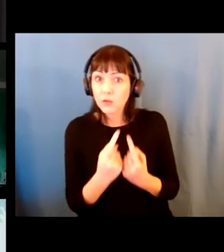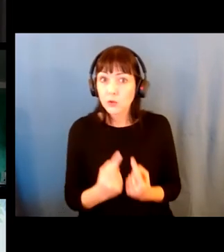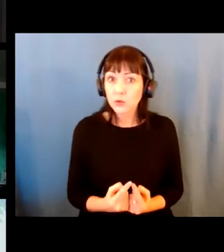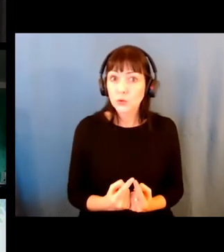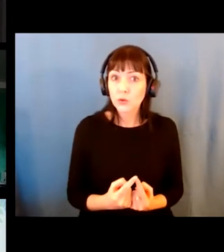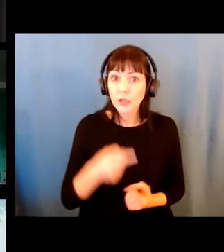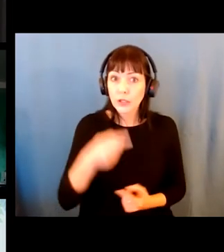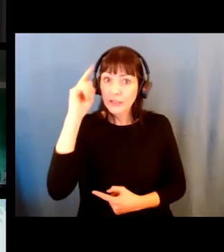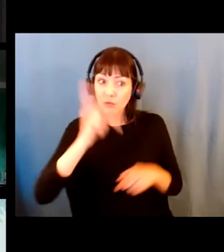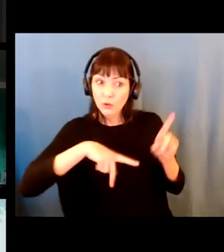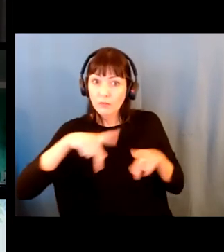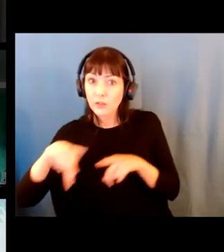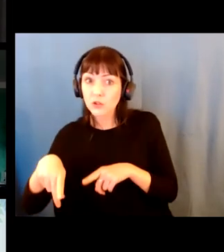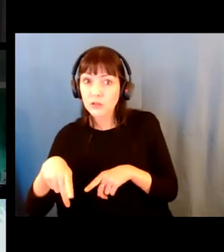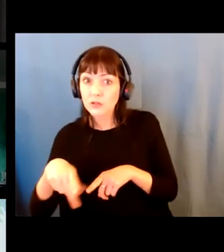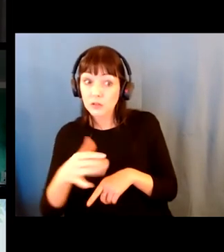on, but just